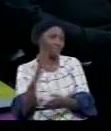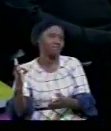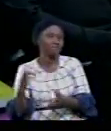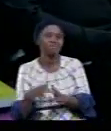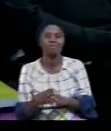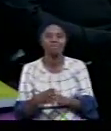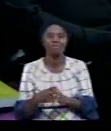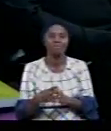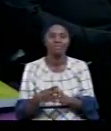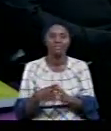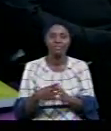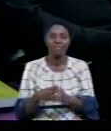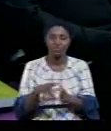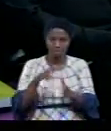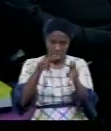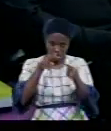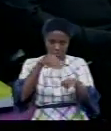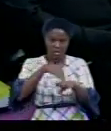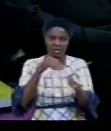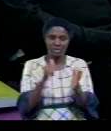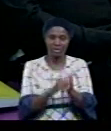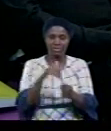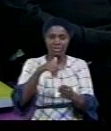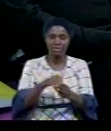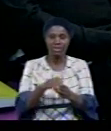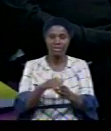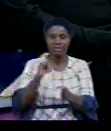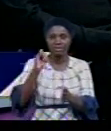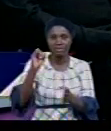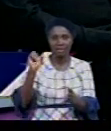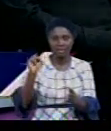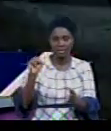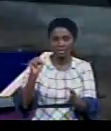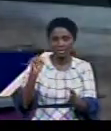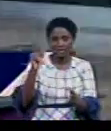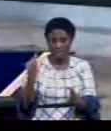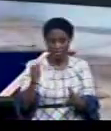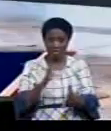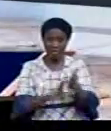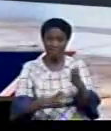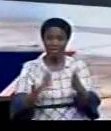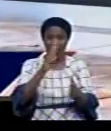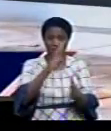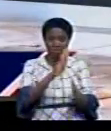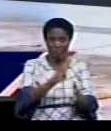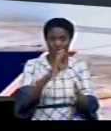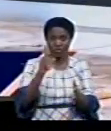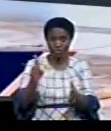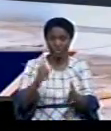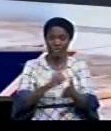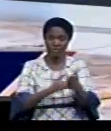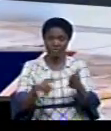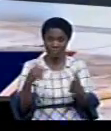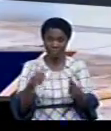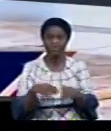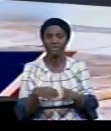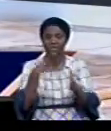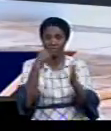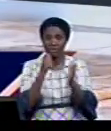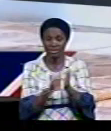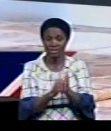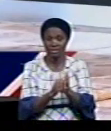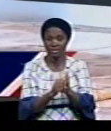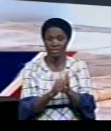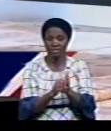Isaiah chapter 41. We're reading from verse 10. It says, fear thou not, for